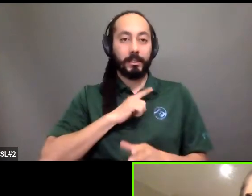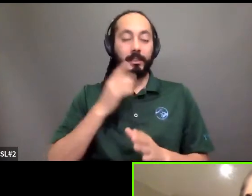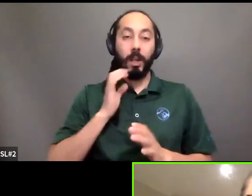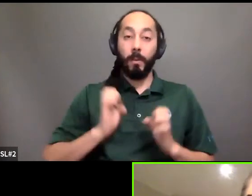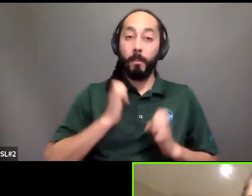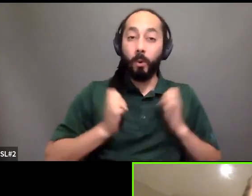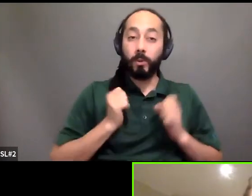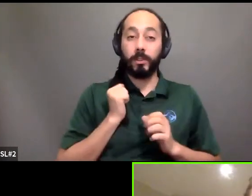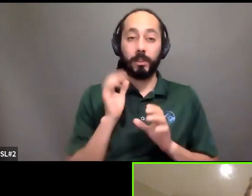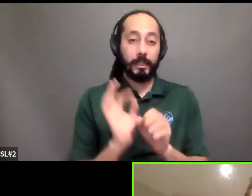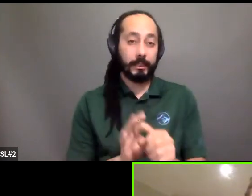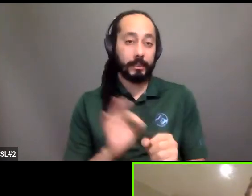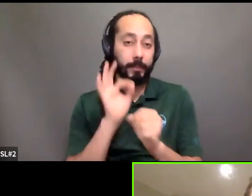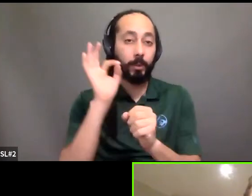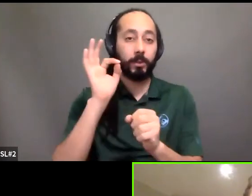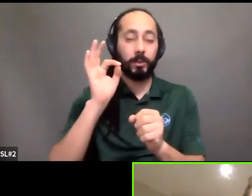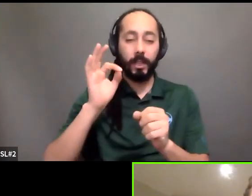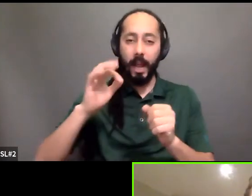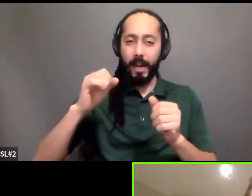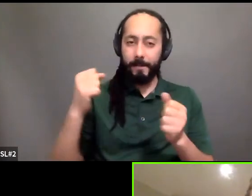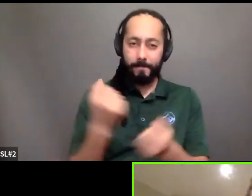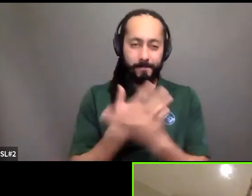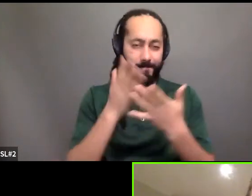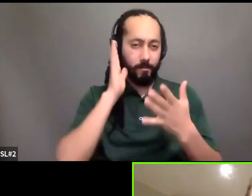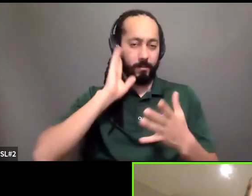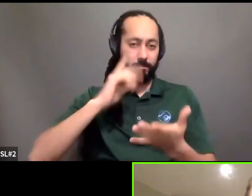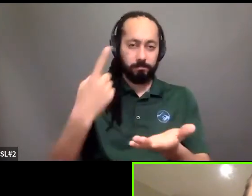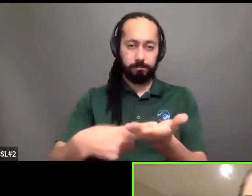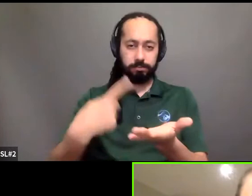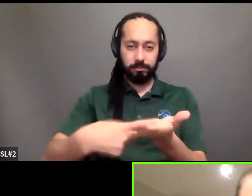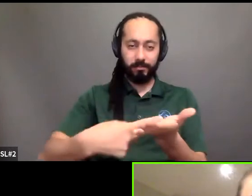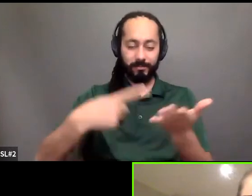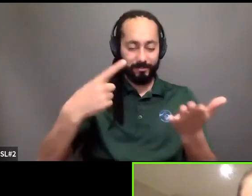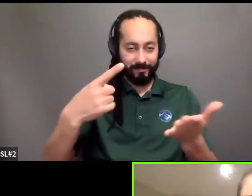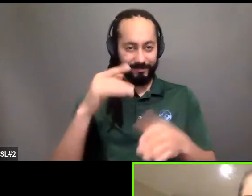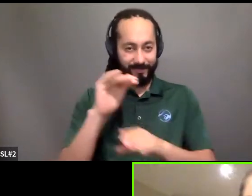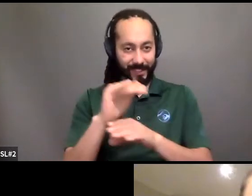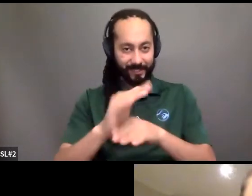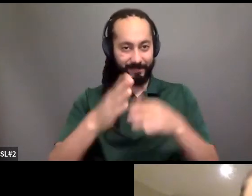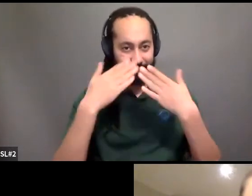for the thoughts that we're going to have and share with each other tonight.